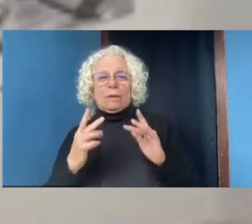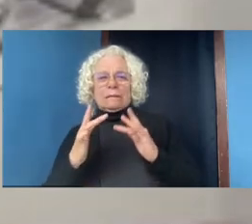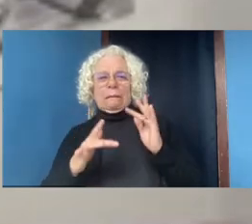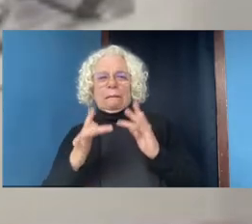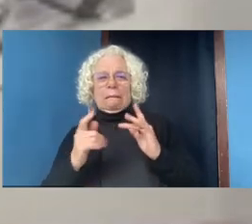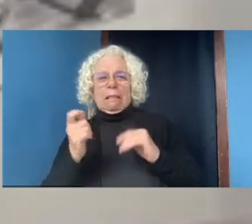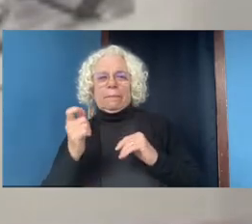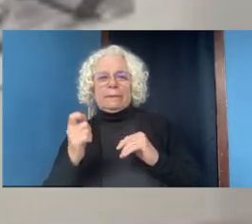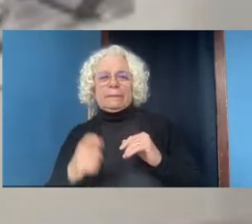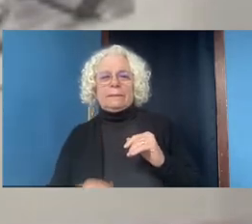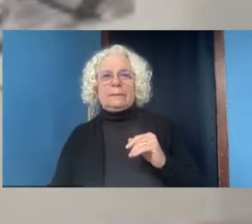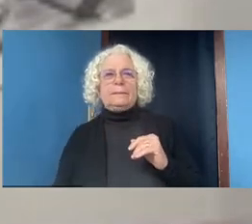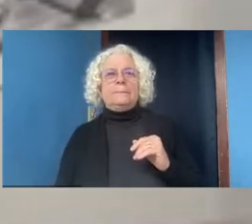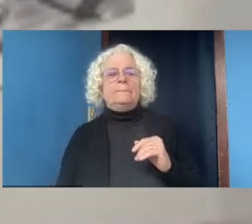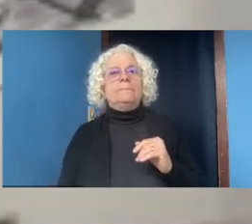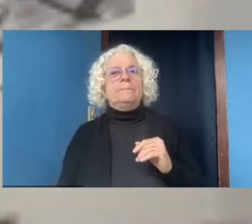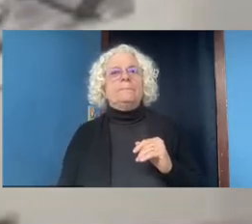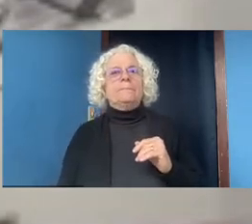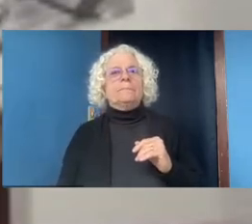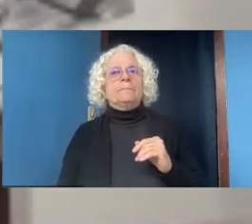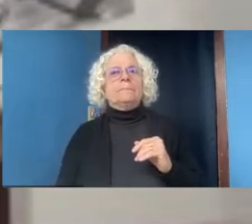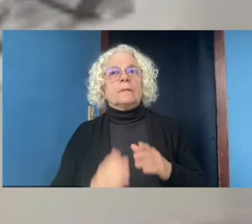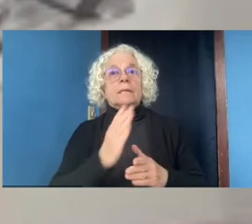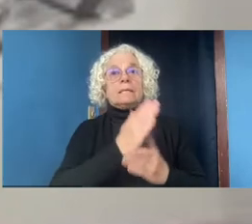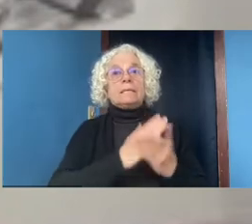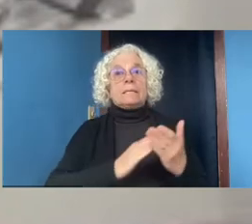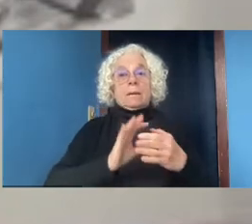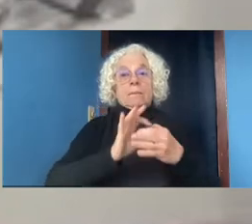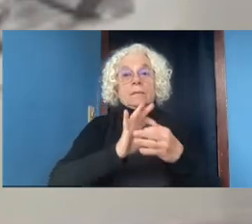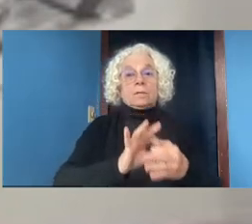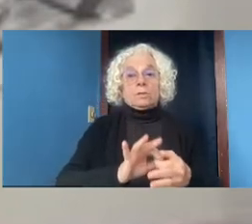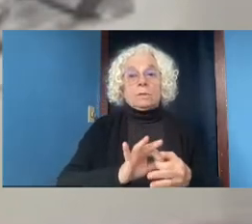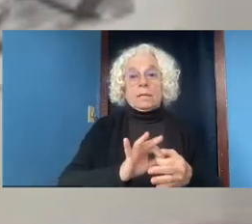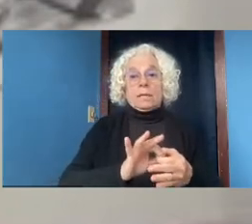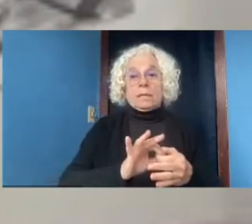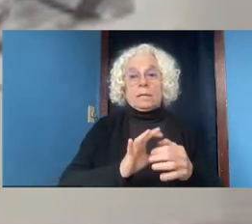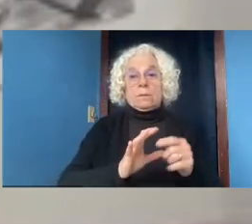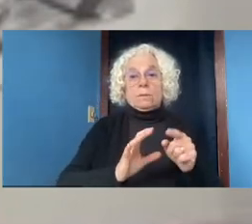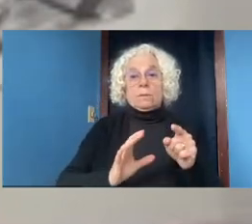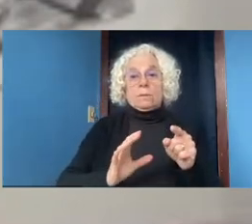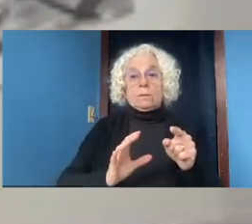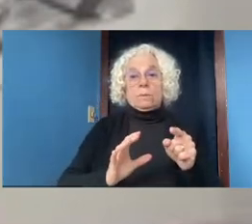is about Mother Nature. This is one I did